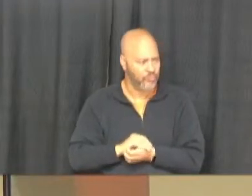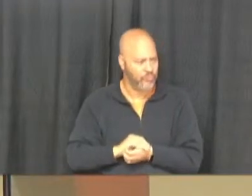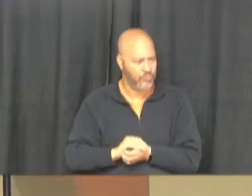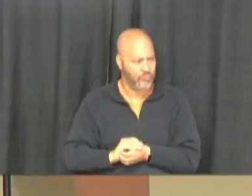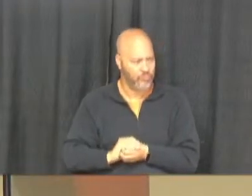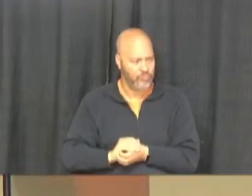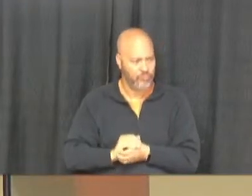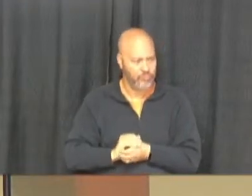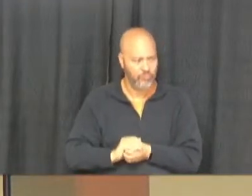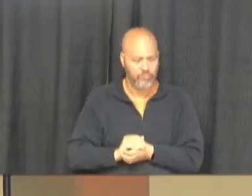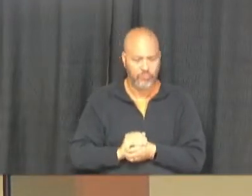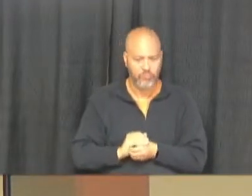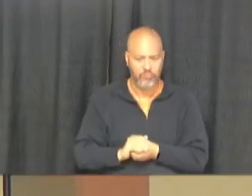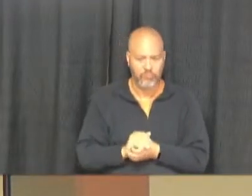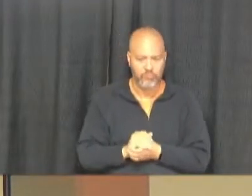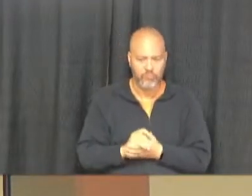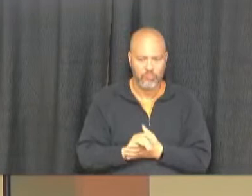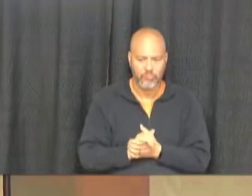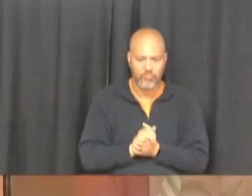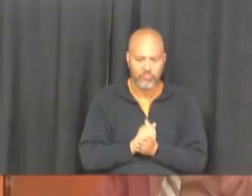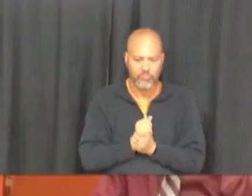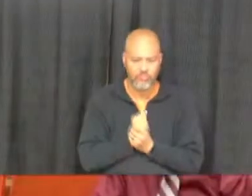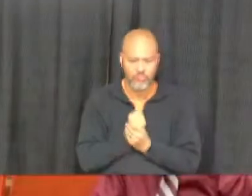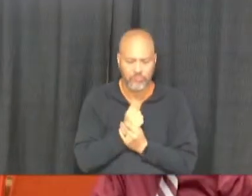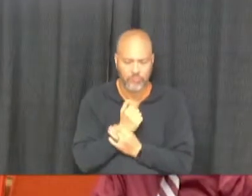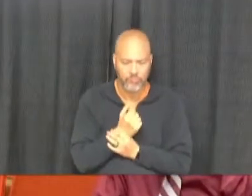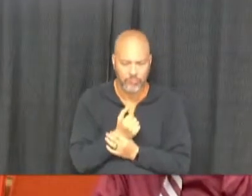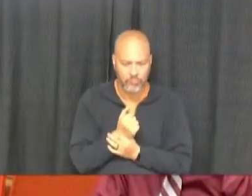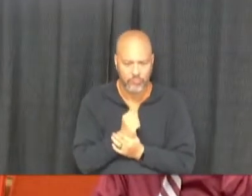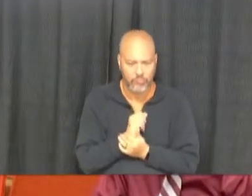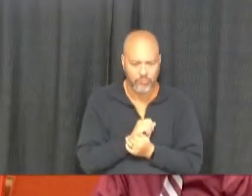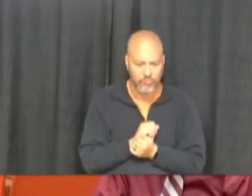because I have it written down in my notes. No, that's good. Thank you, guys.